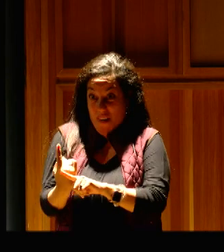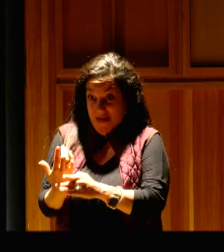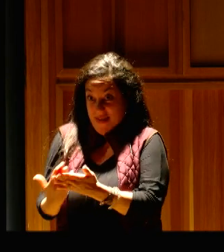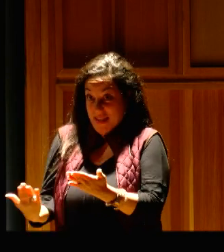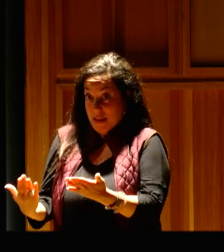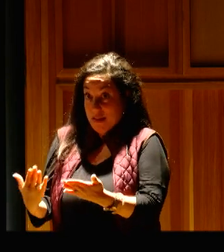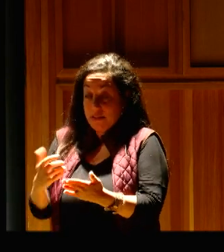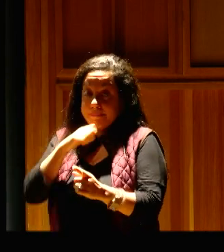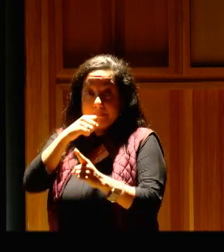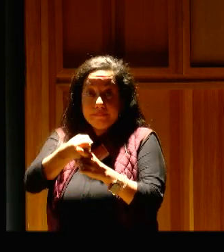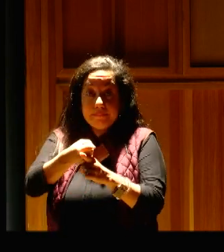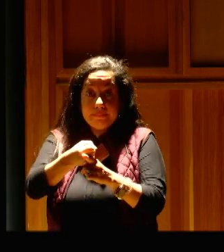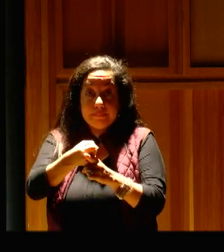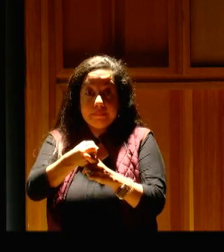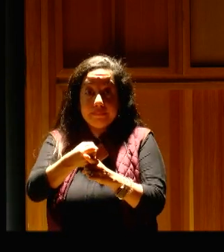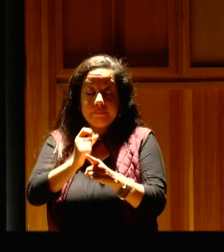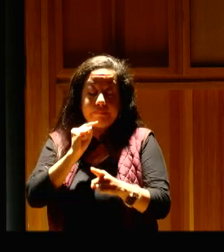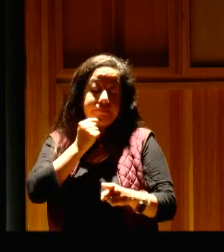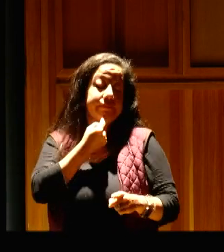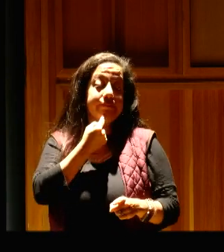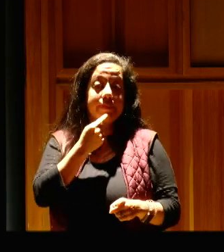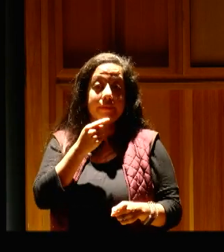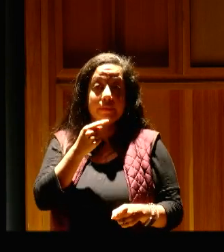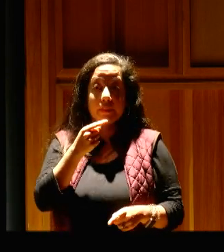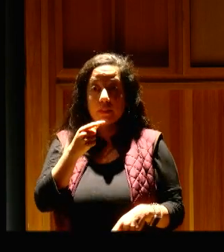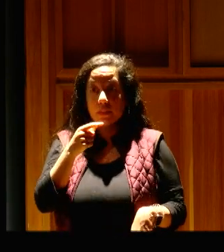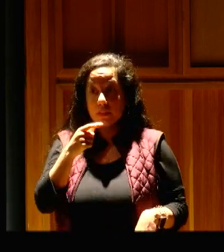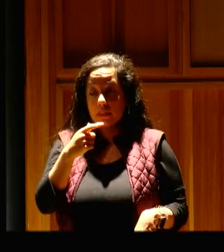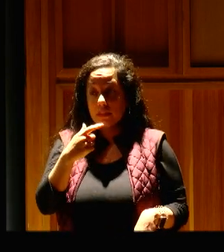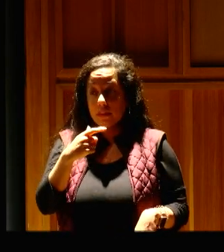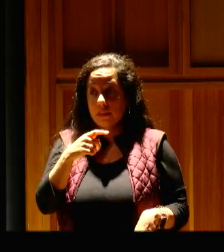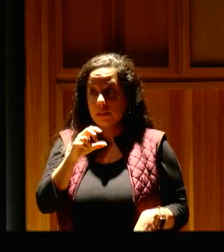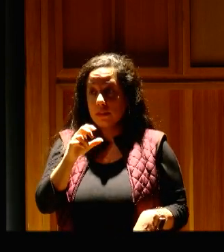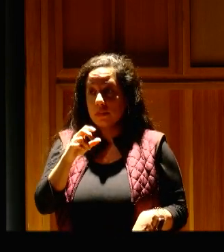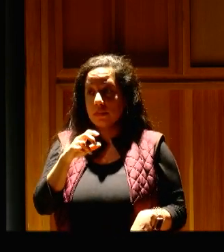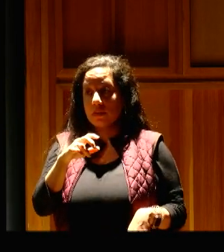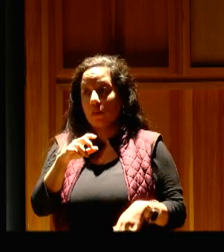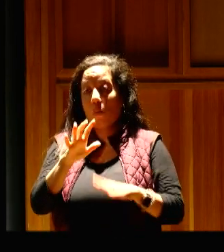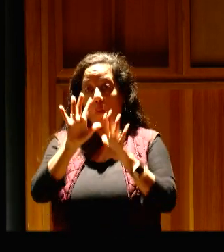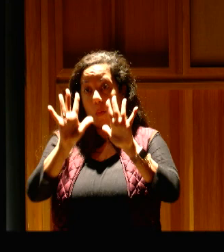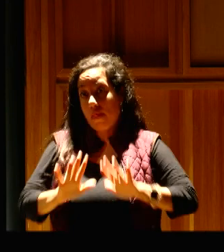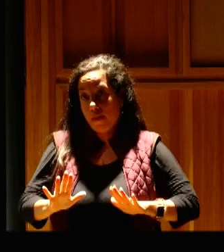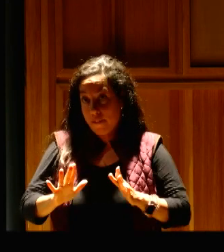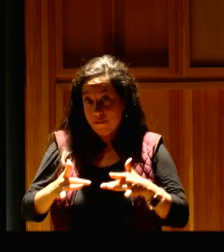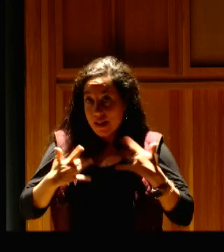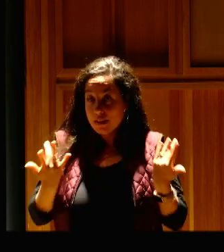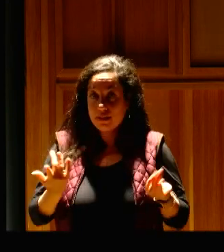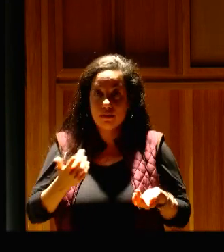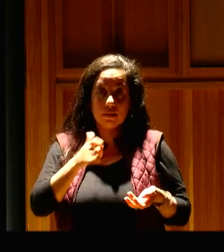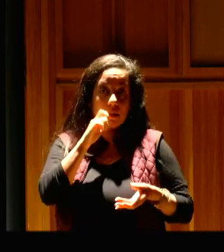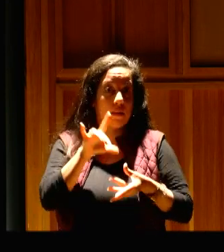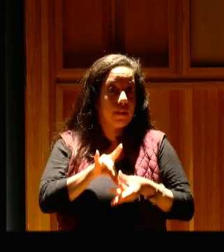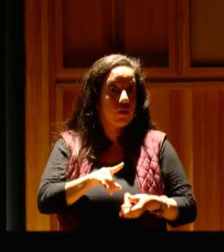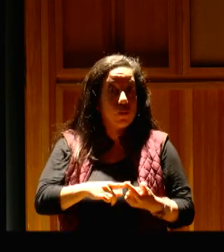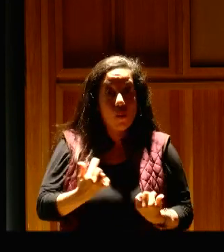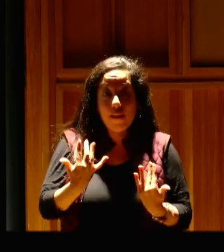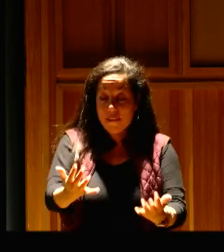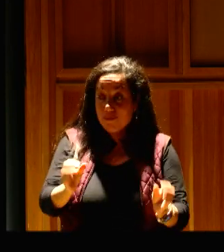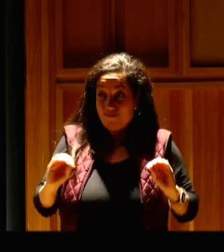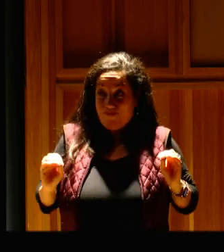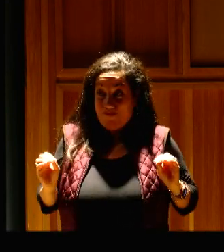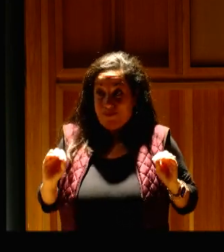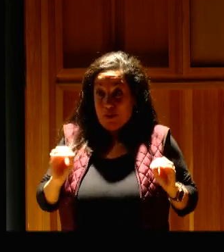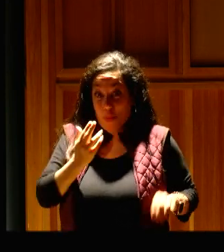for extreme weather events like inland flooding or wildfires. Now, when I say